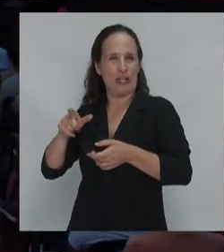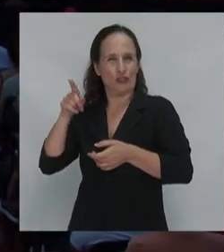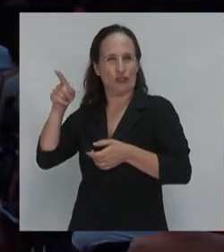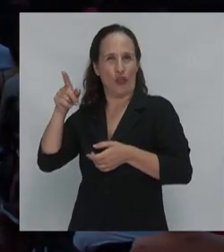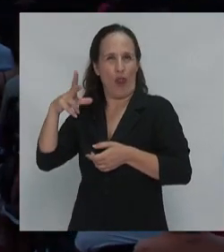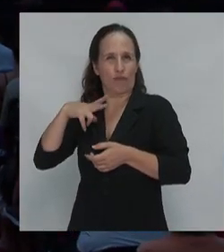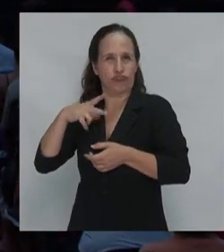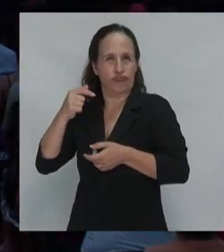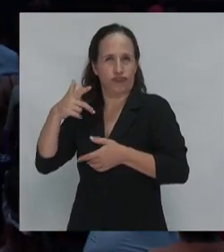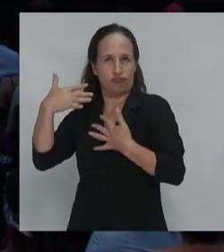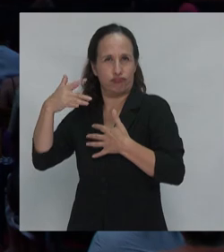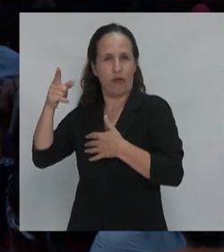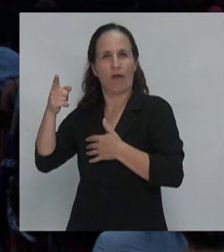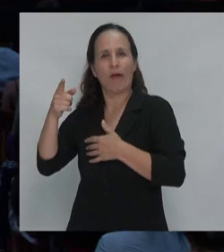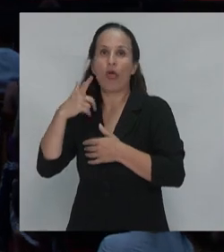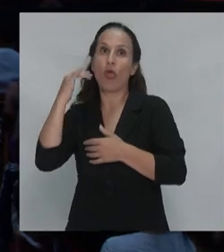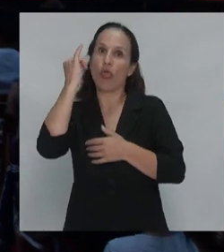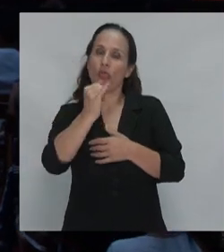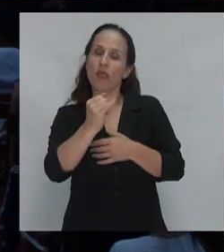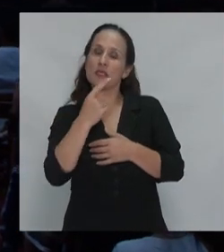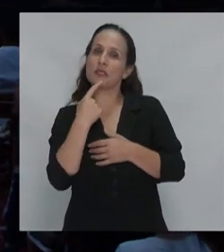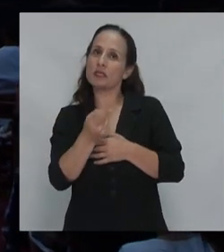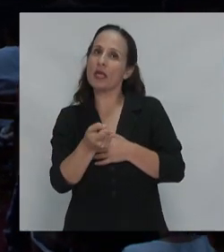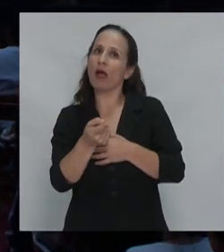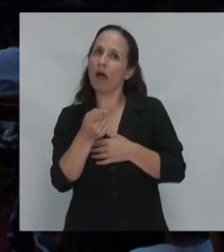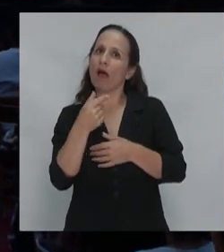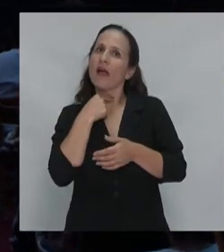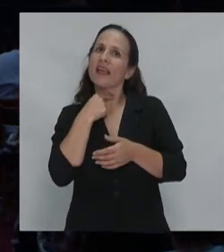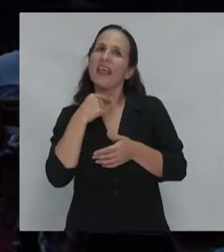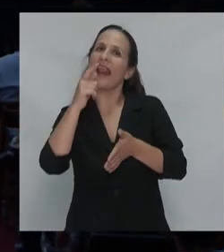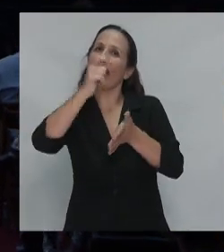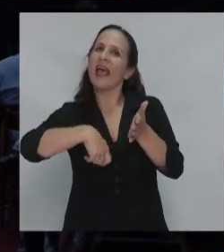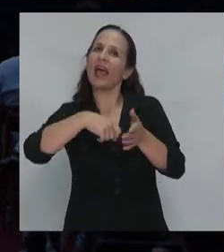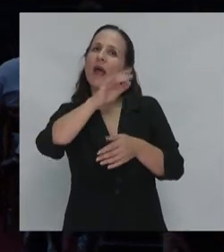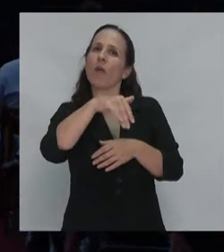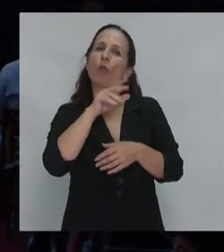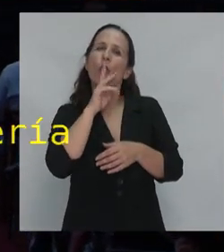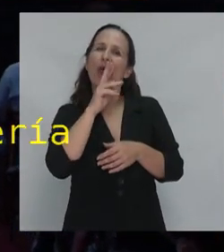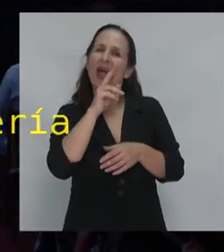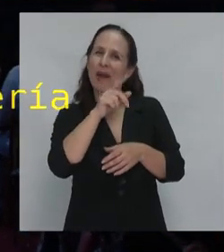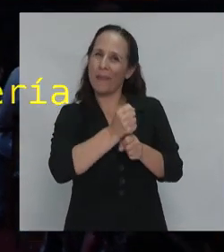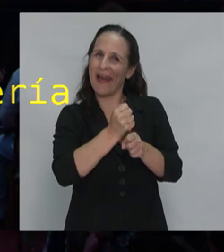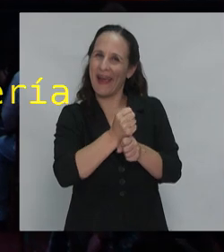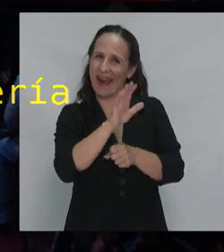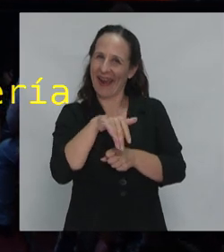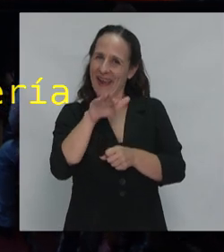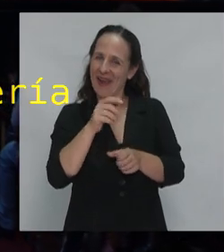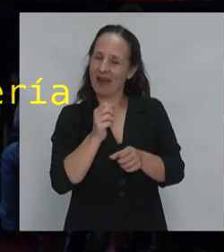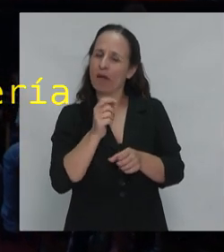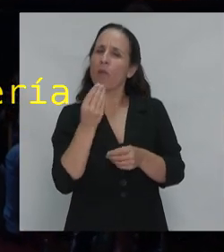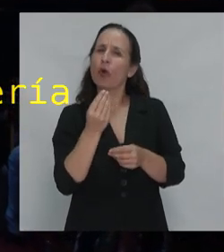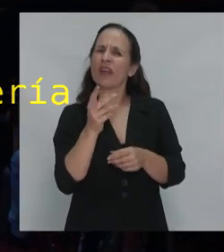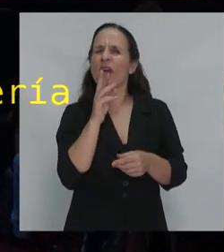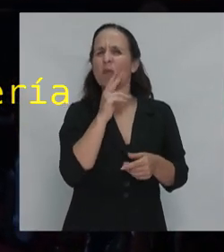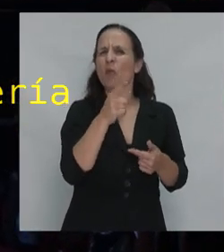they want to hire women because women are generally docile, do not go